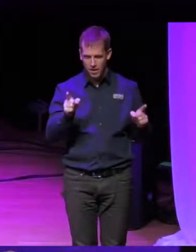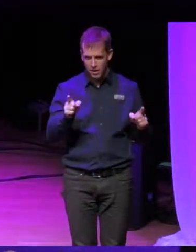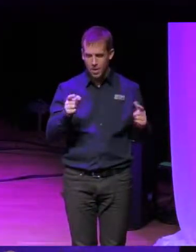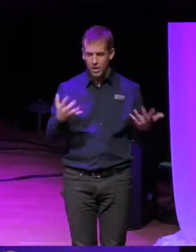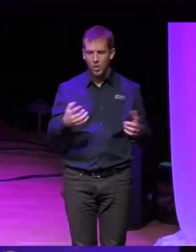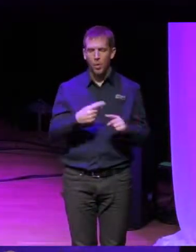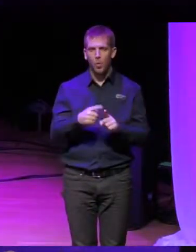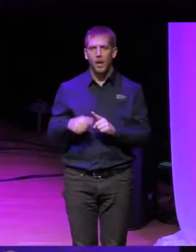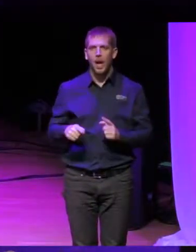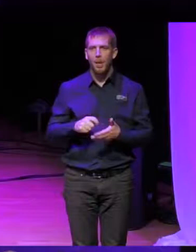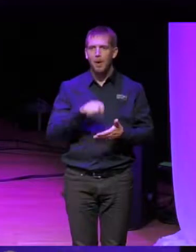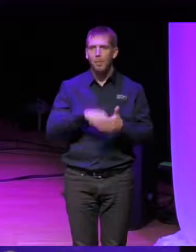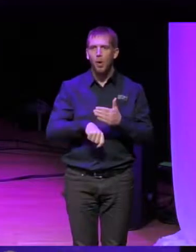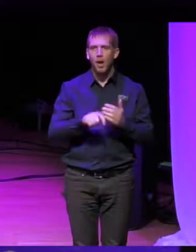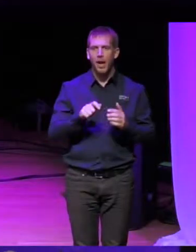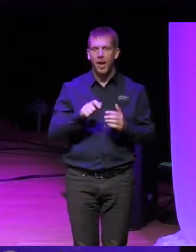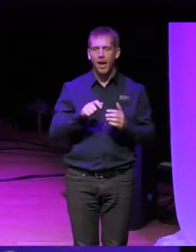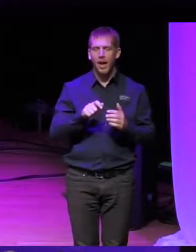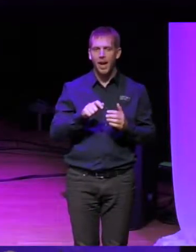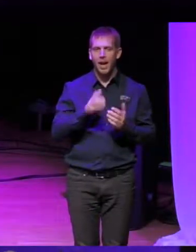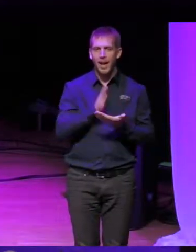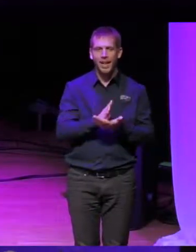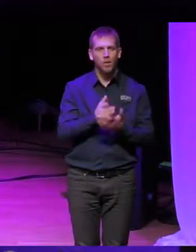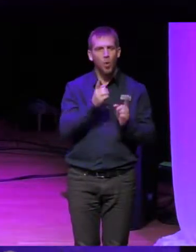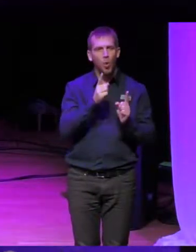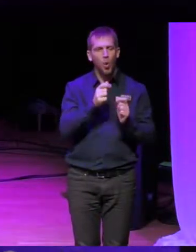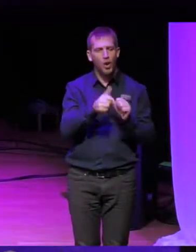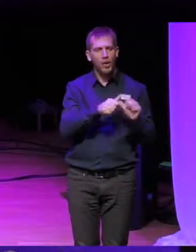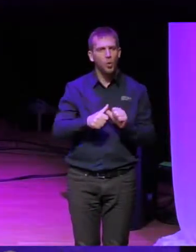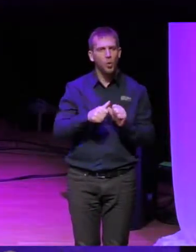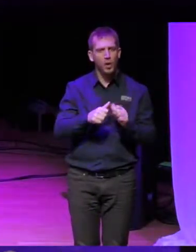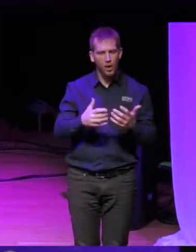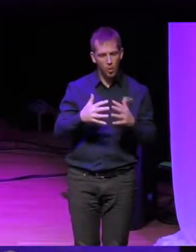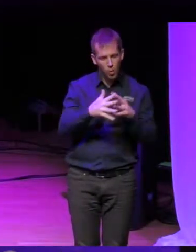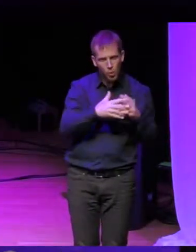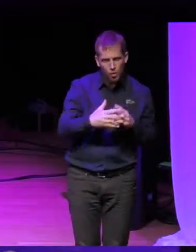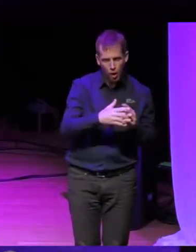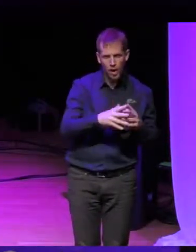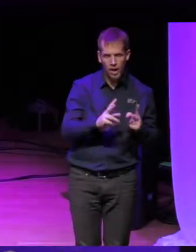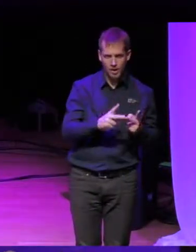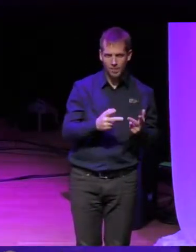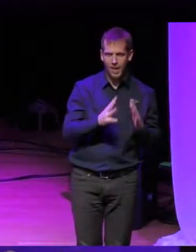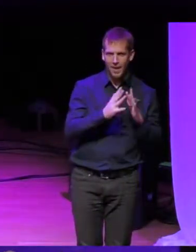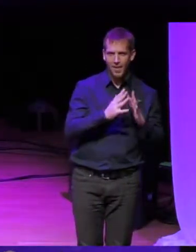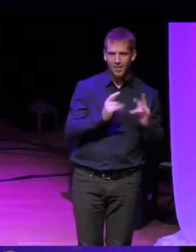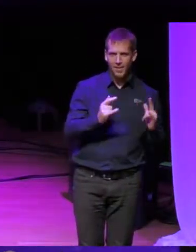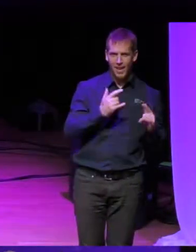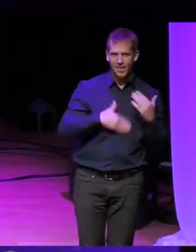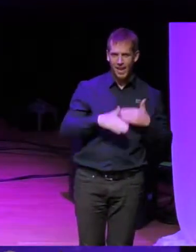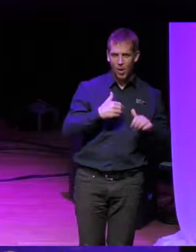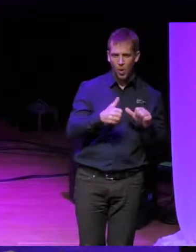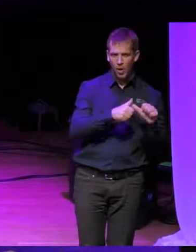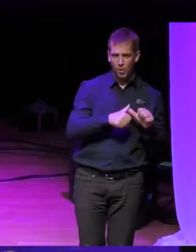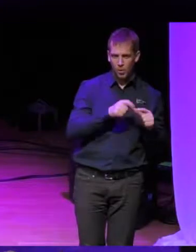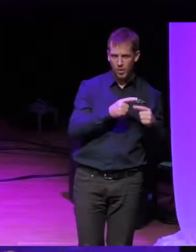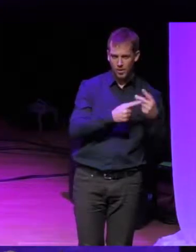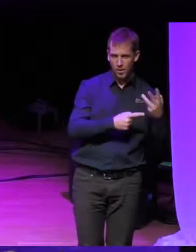the US, particularly the American Civil Liberties Union, and in questioning some of the measures and politics by